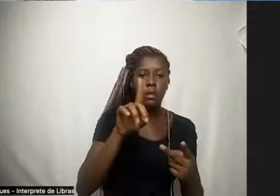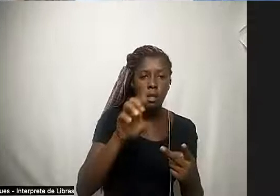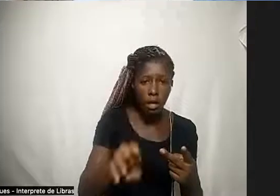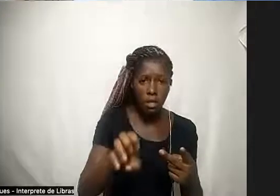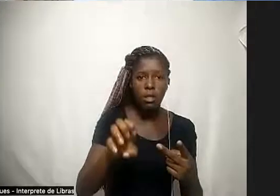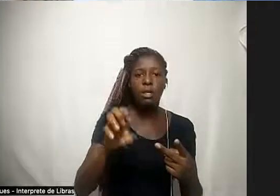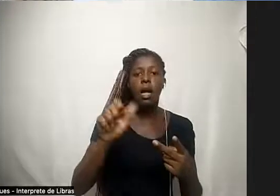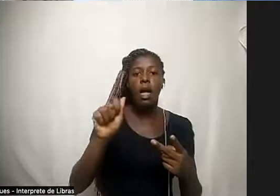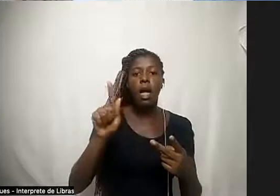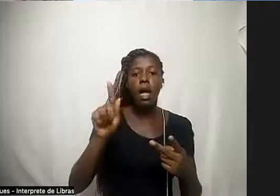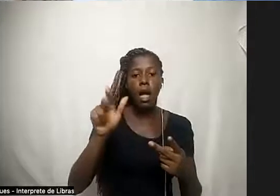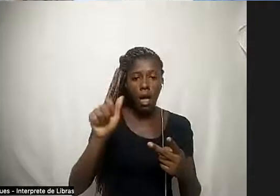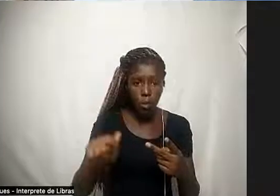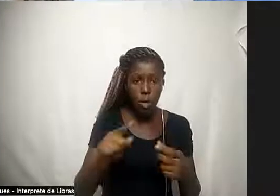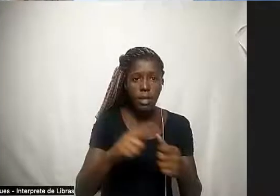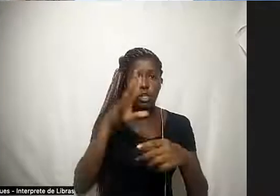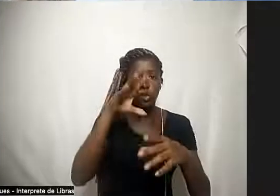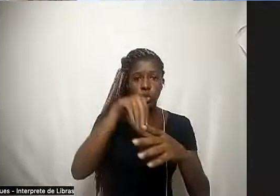are part of a Redagua,